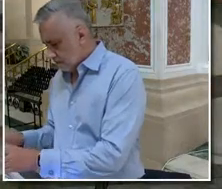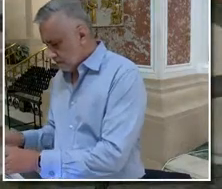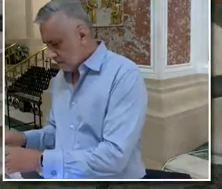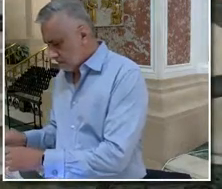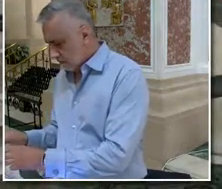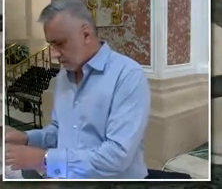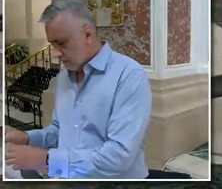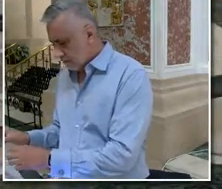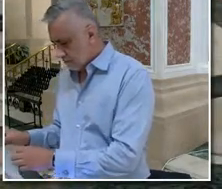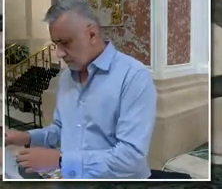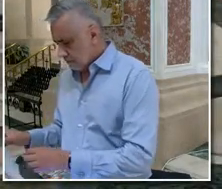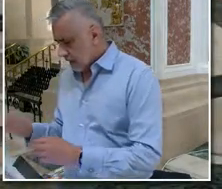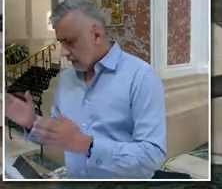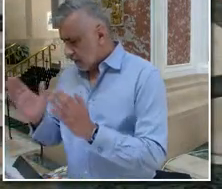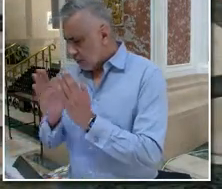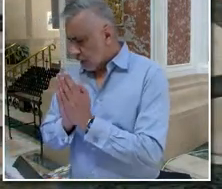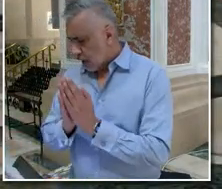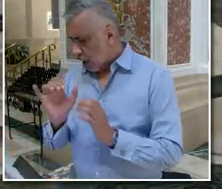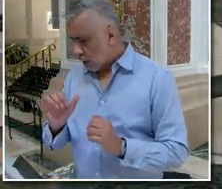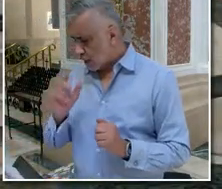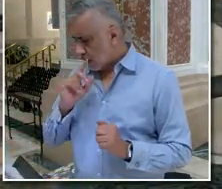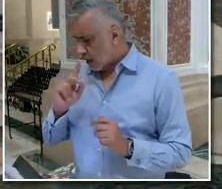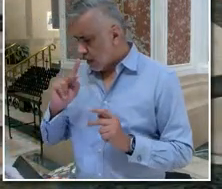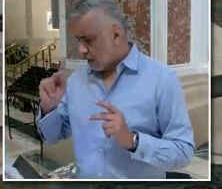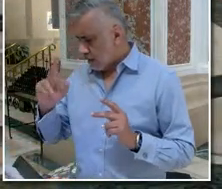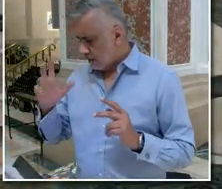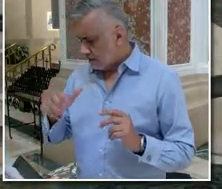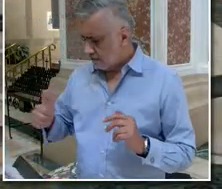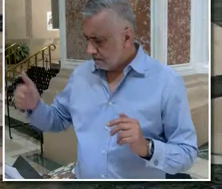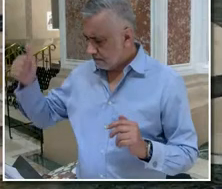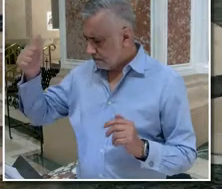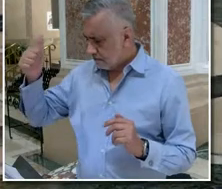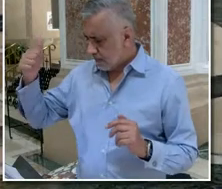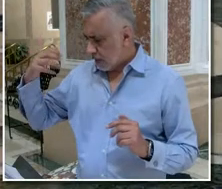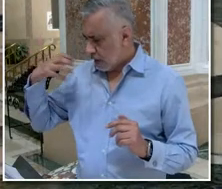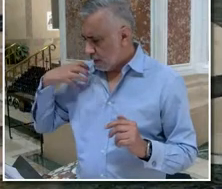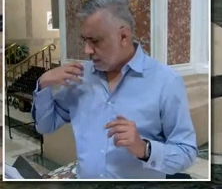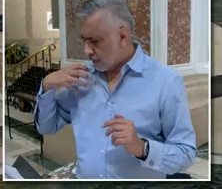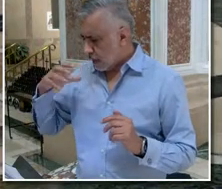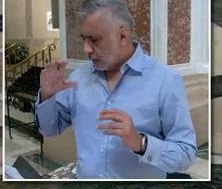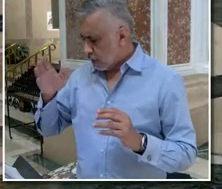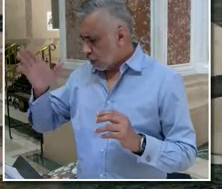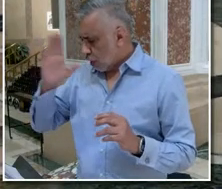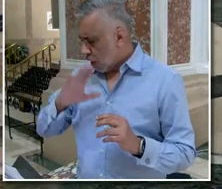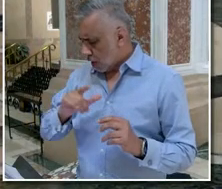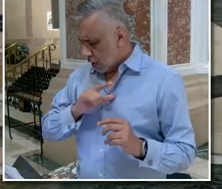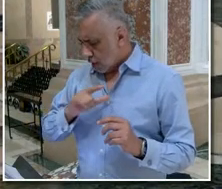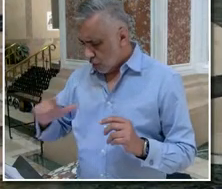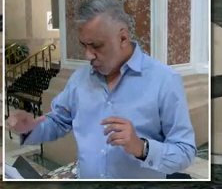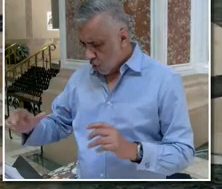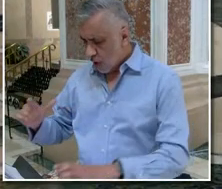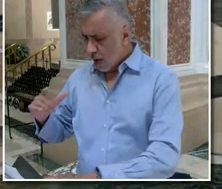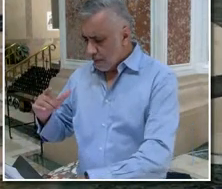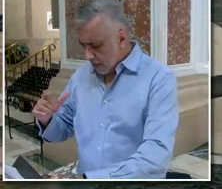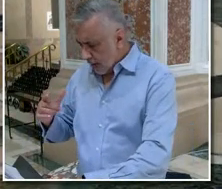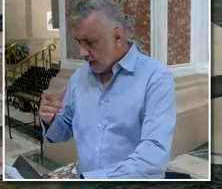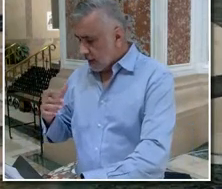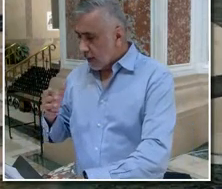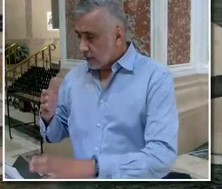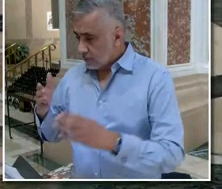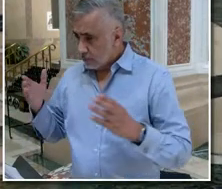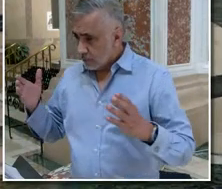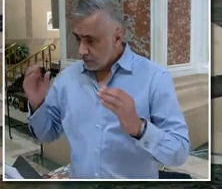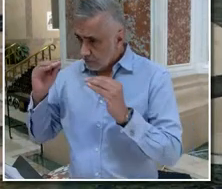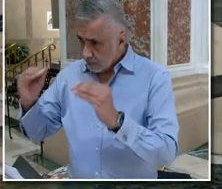Let us pray also for those in public office, that our God and Lord may direct their minds